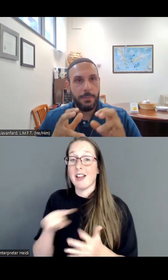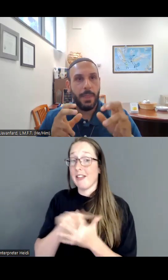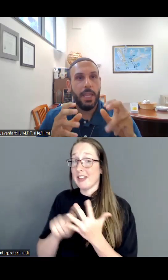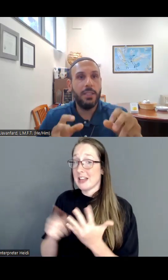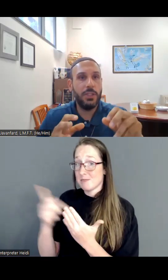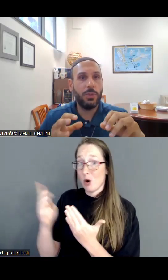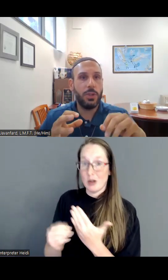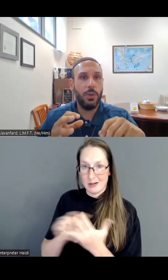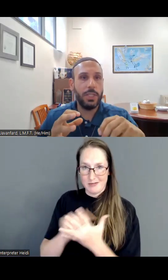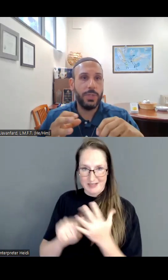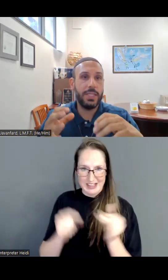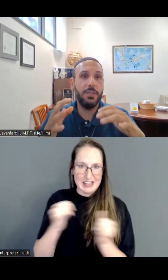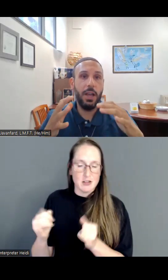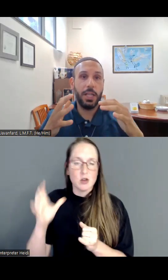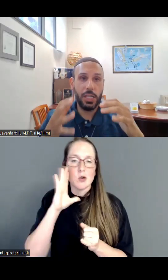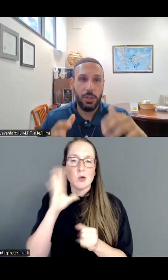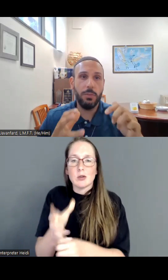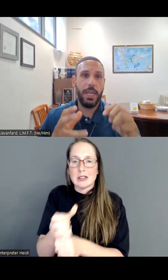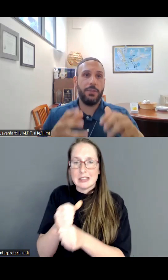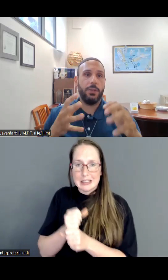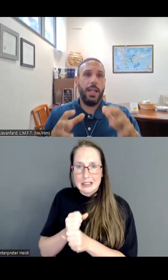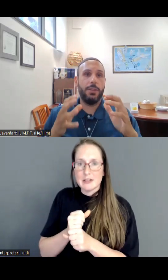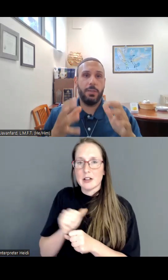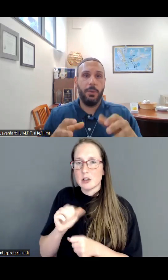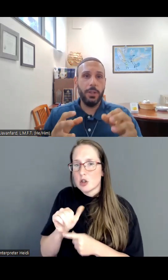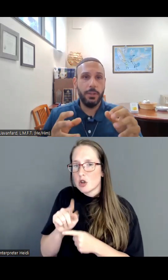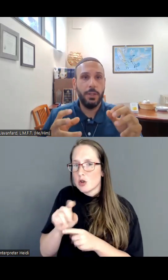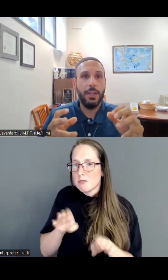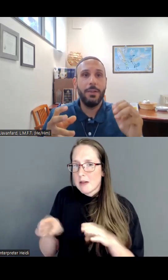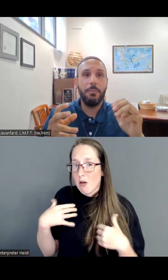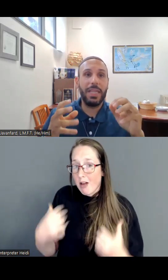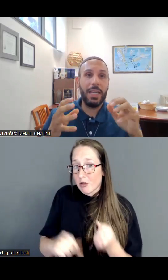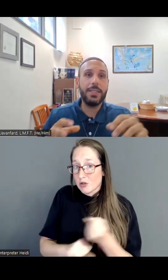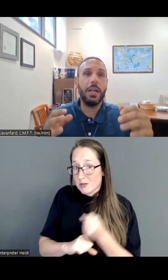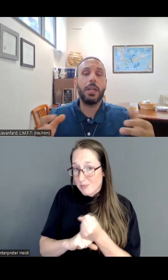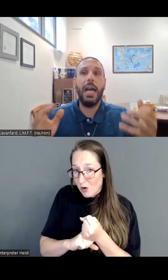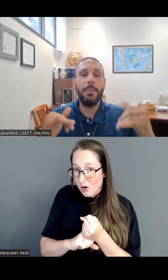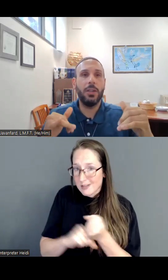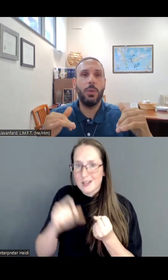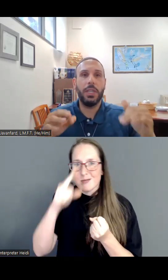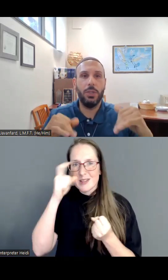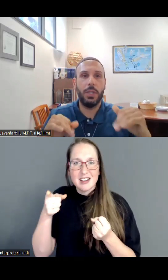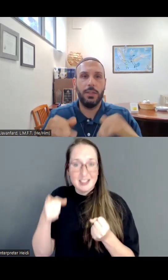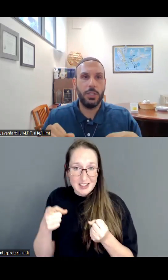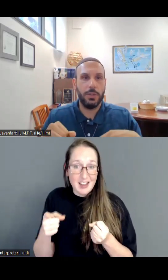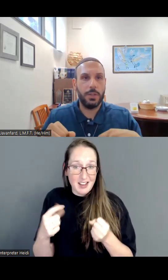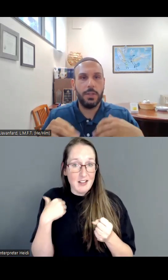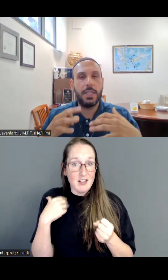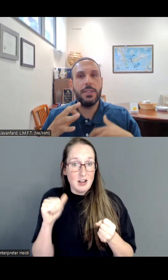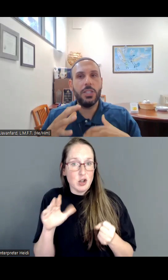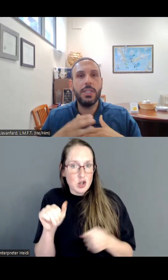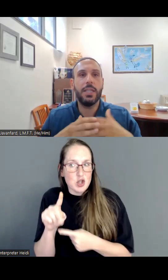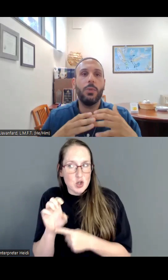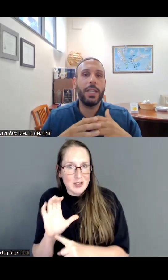programs, individuals are going to receive acute behavioral health support because they are coming with acute conditions.